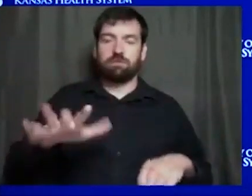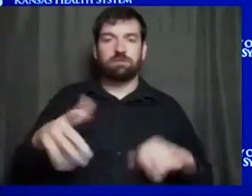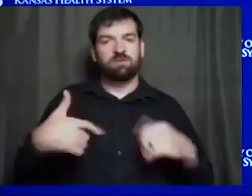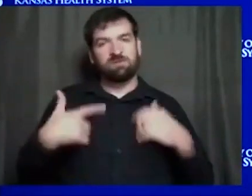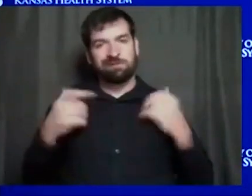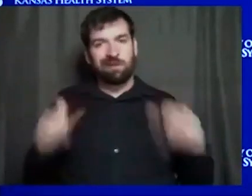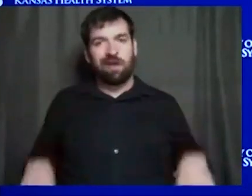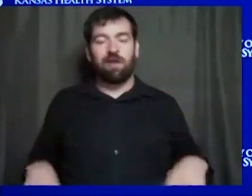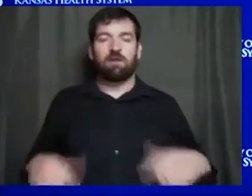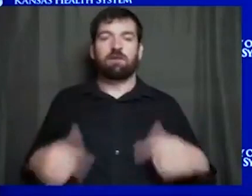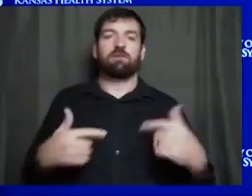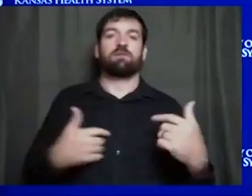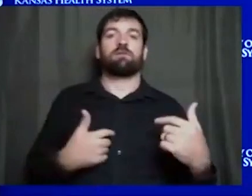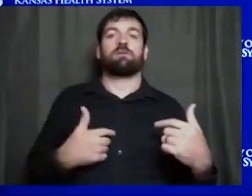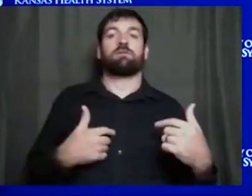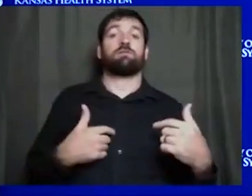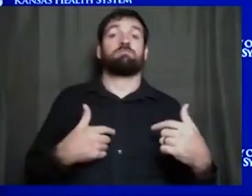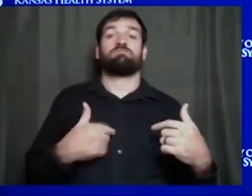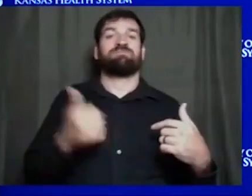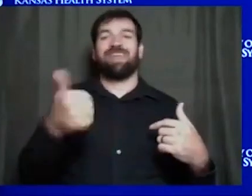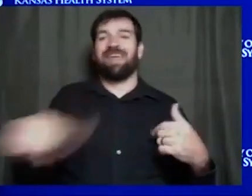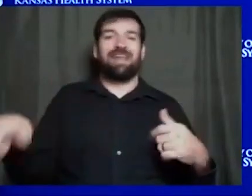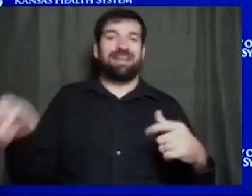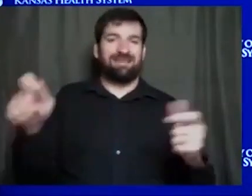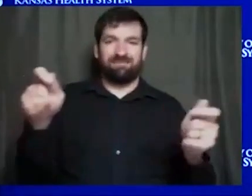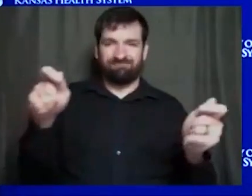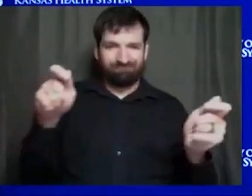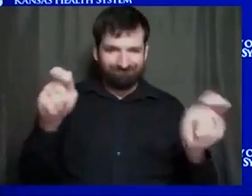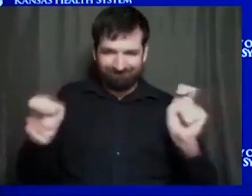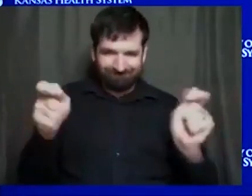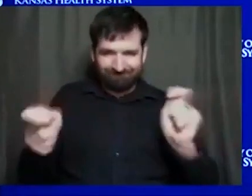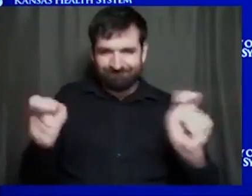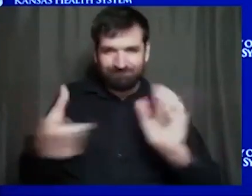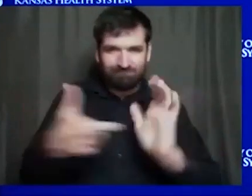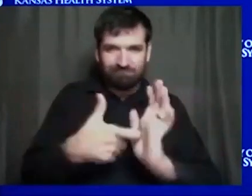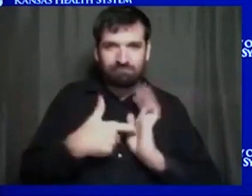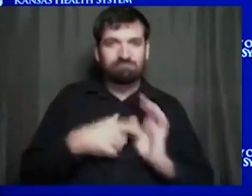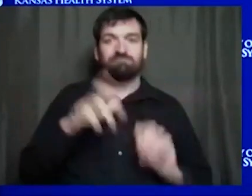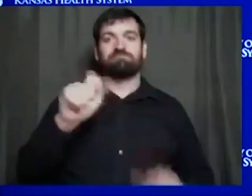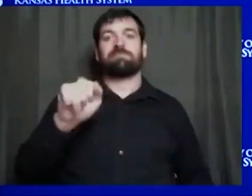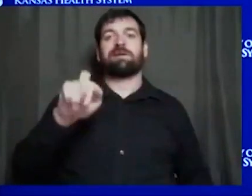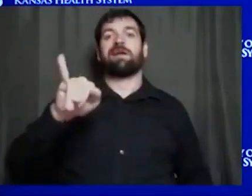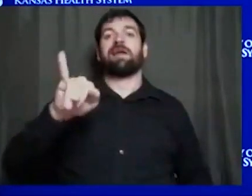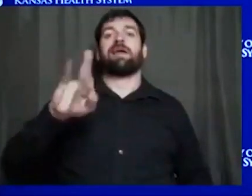those, any necessary engineering, airflow types of